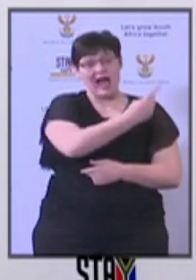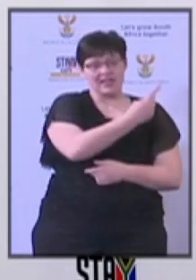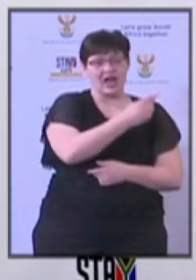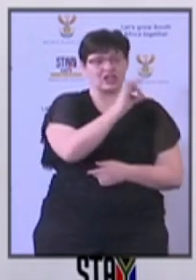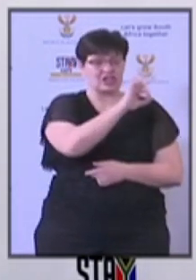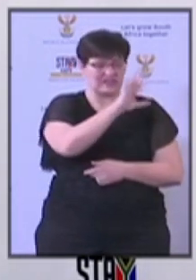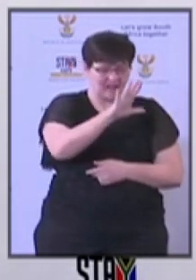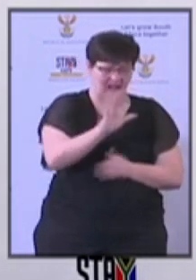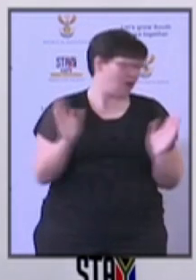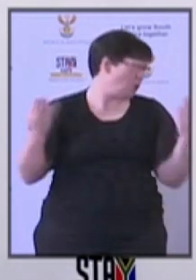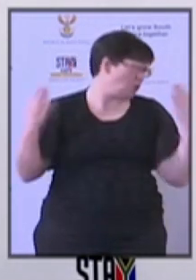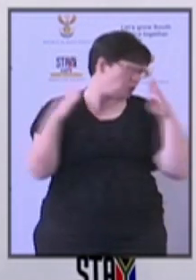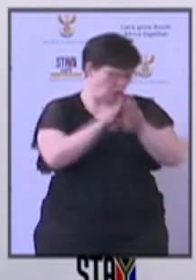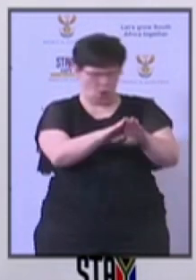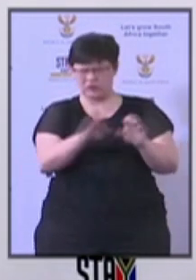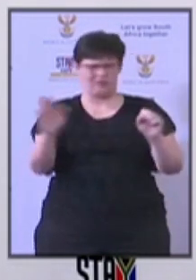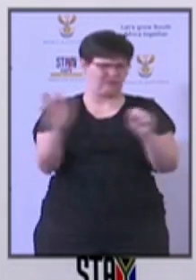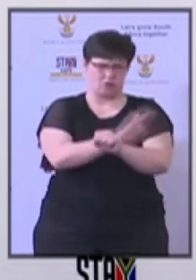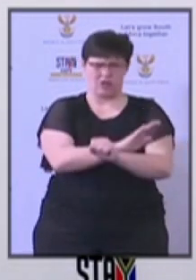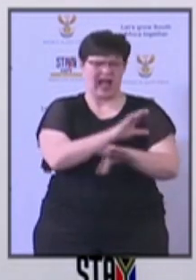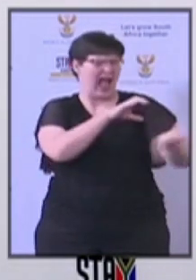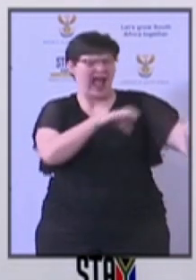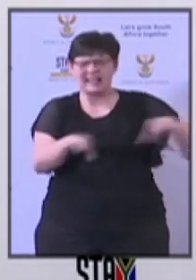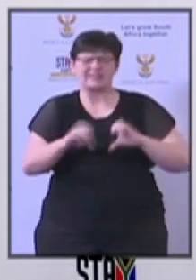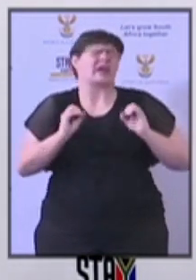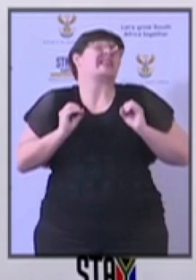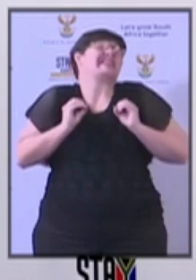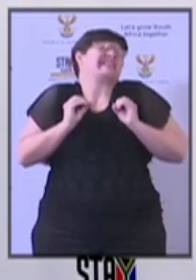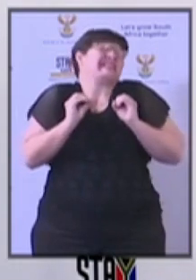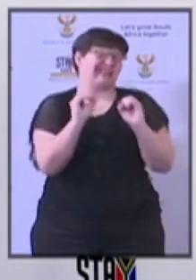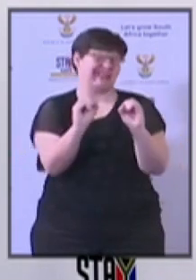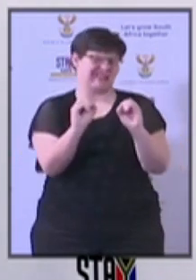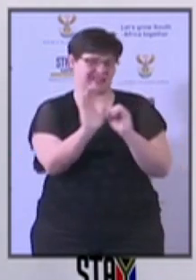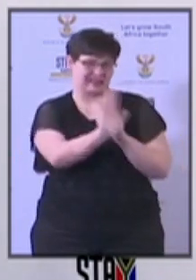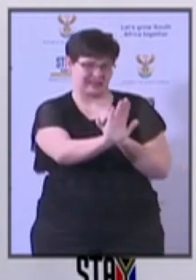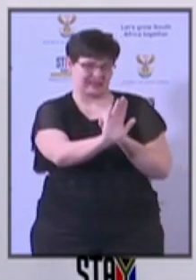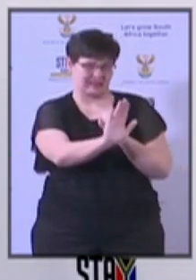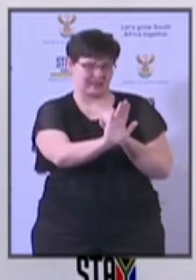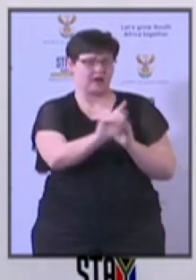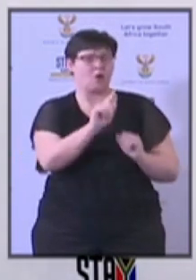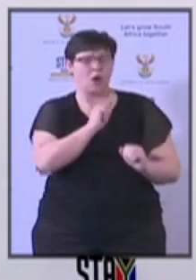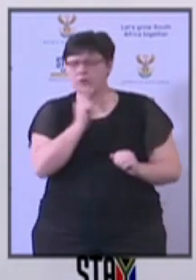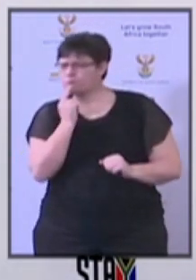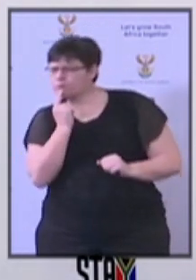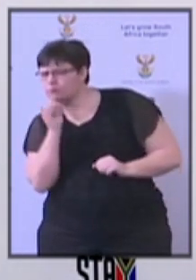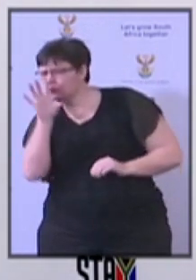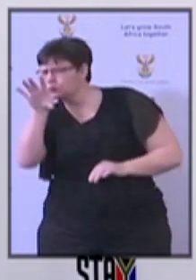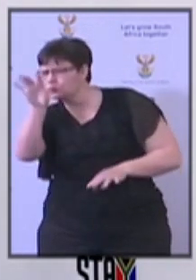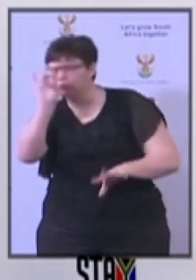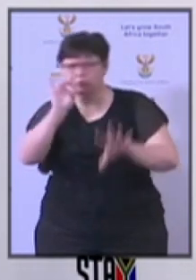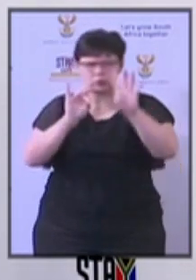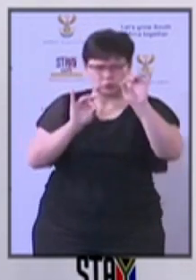completely. No activity was taking place there. And we chose them very carefully.